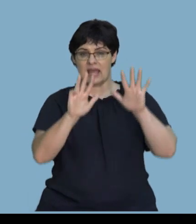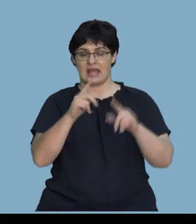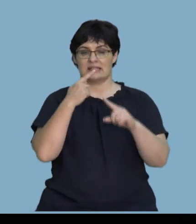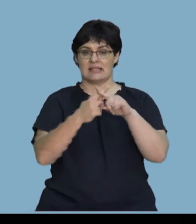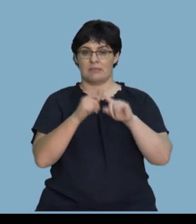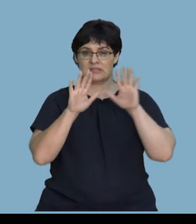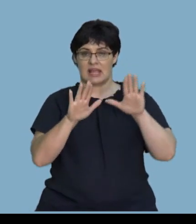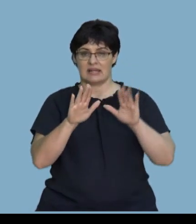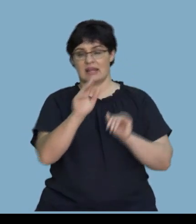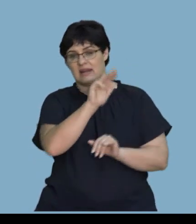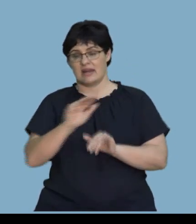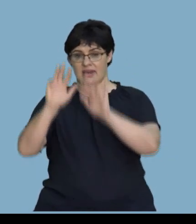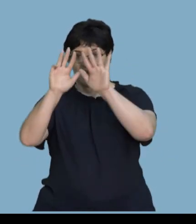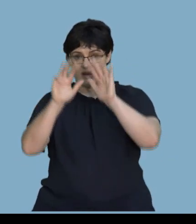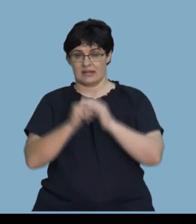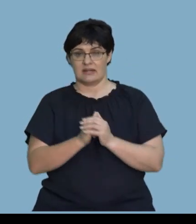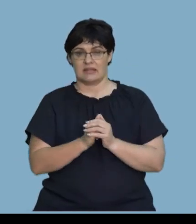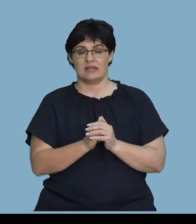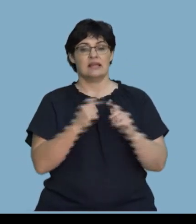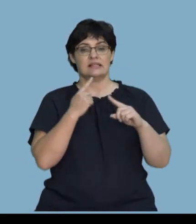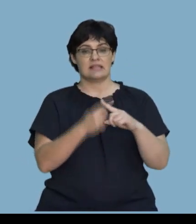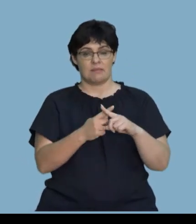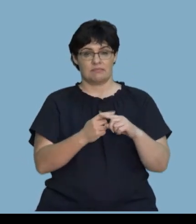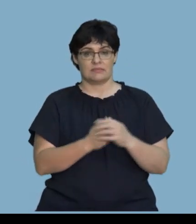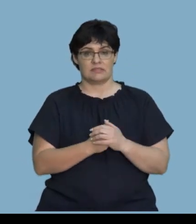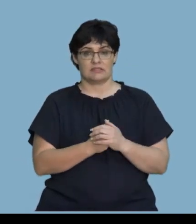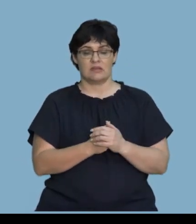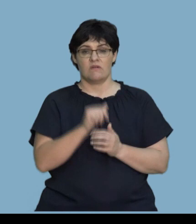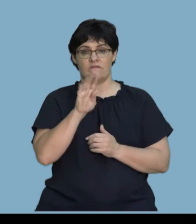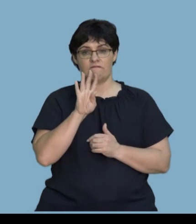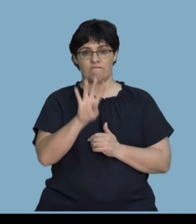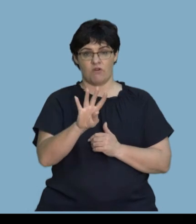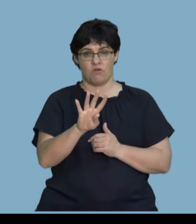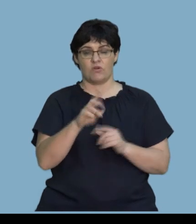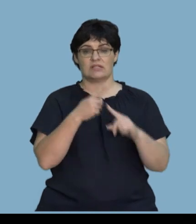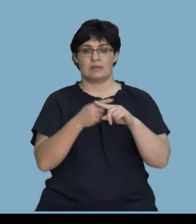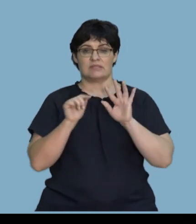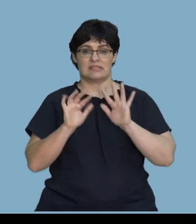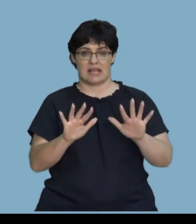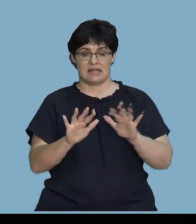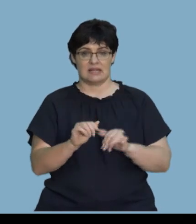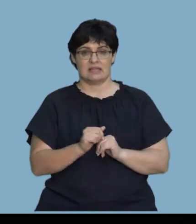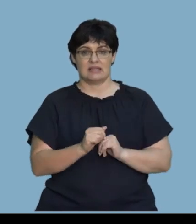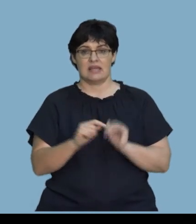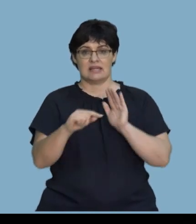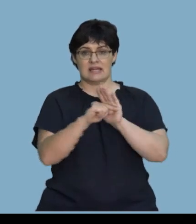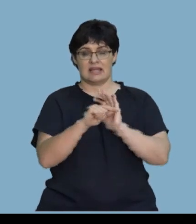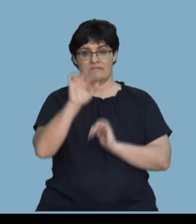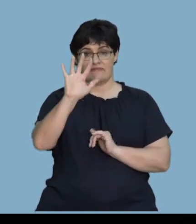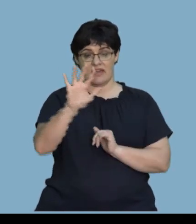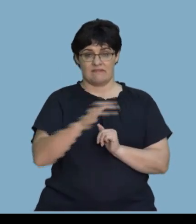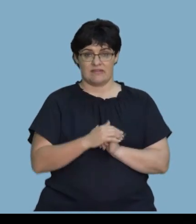10 exponent 9 multiplied by 4 times 10 exponent negative